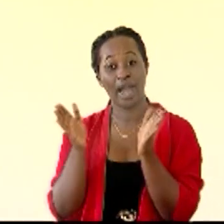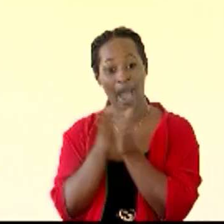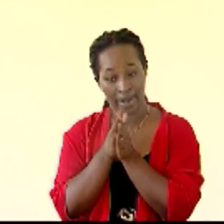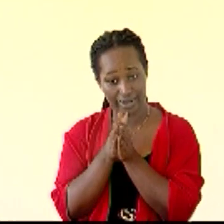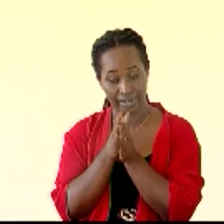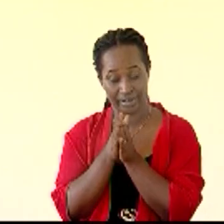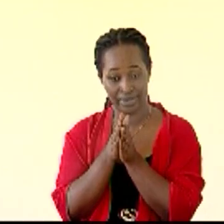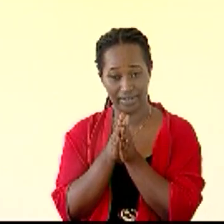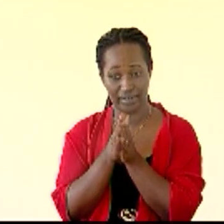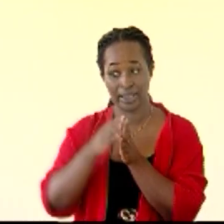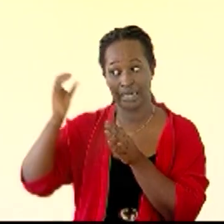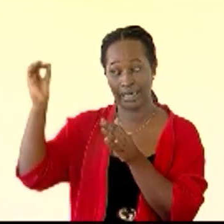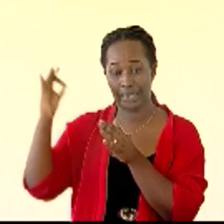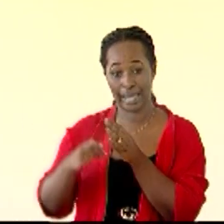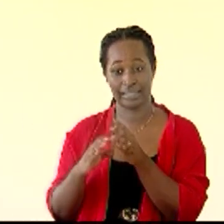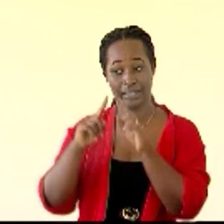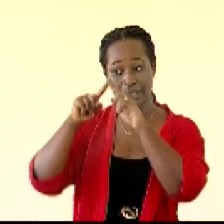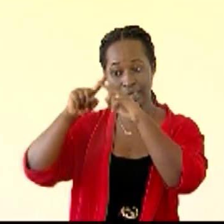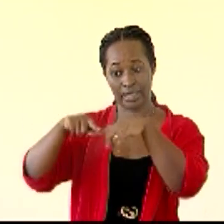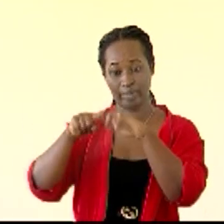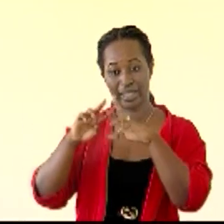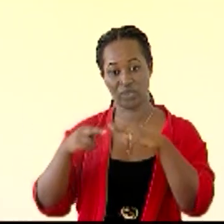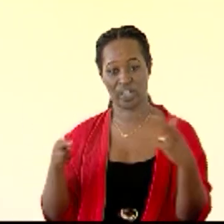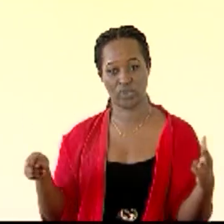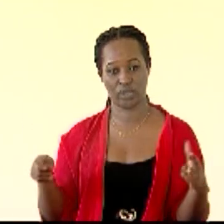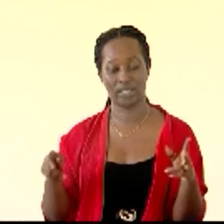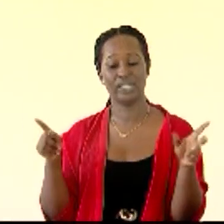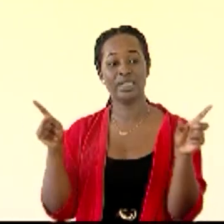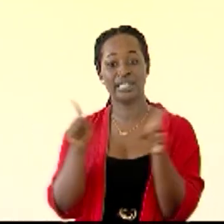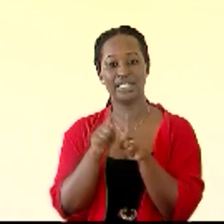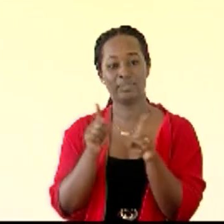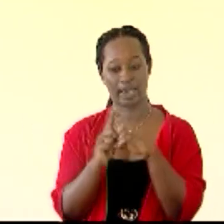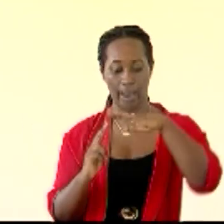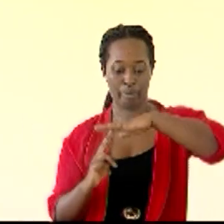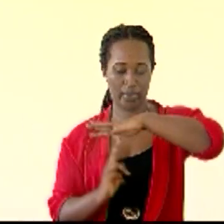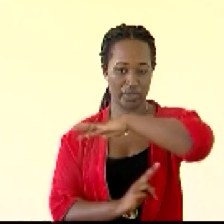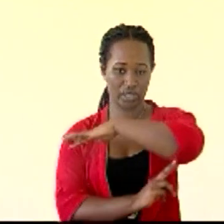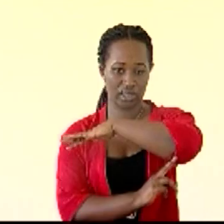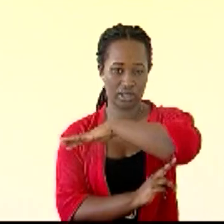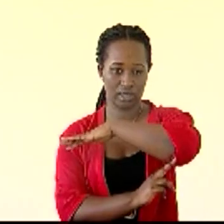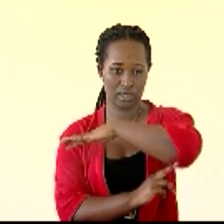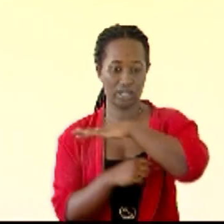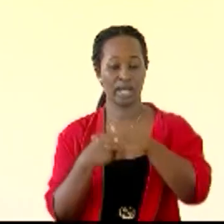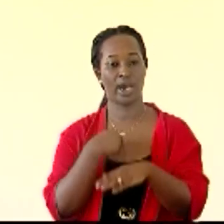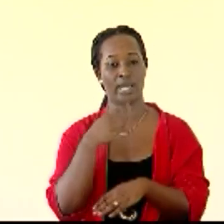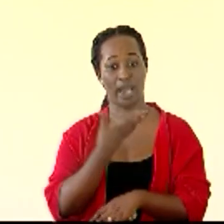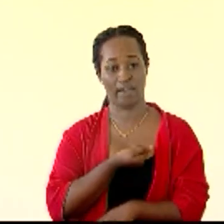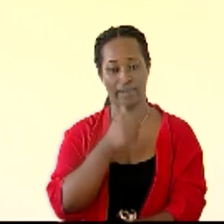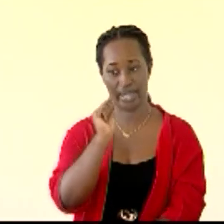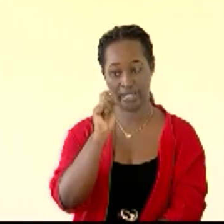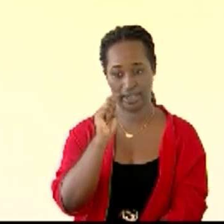and the light-independent reactions. So it's like a bridge. I must have